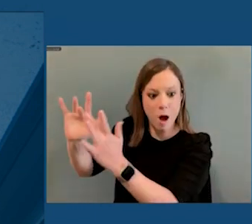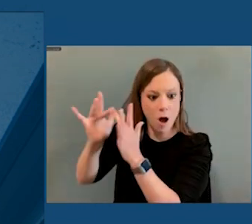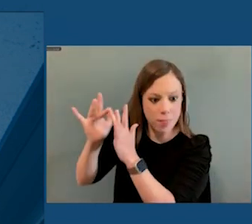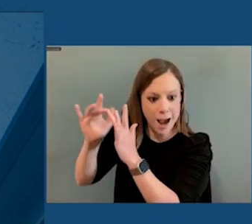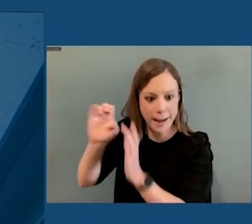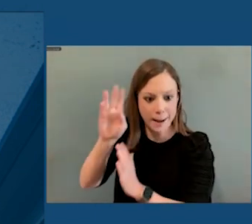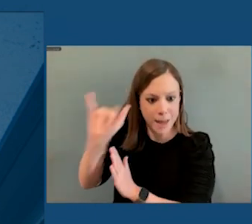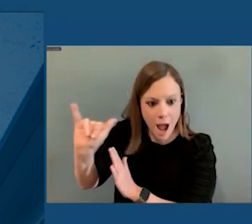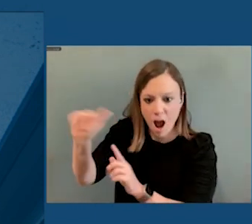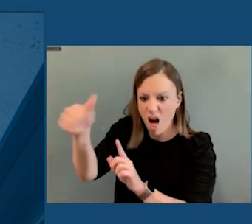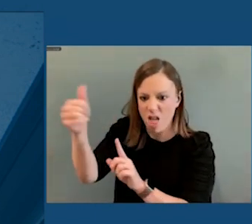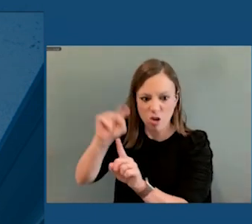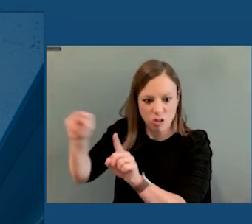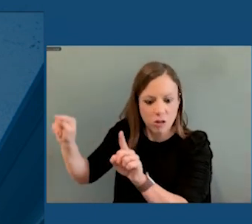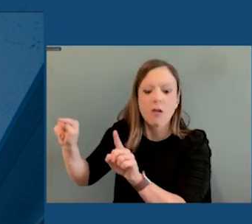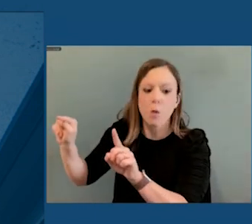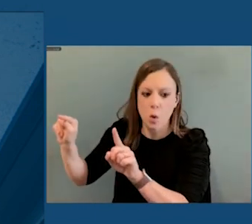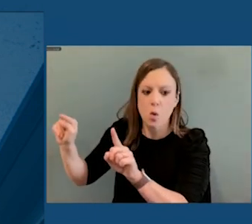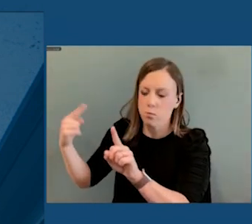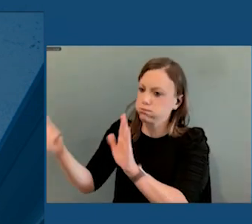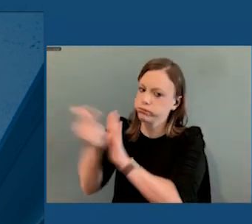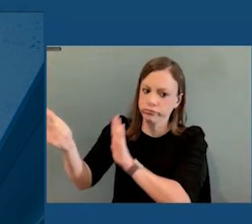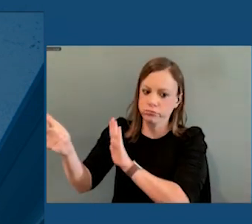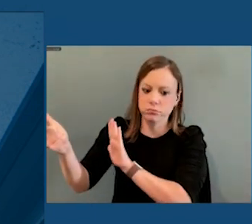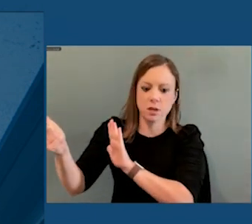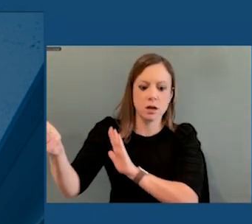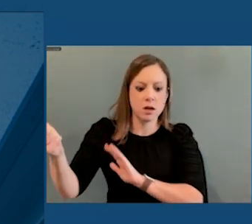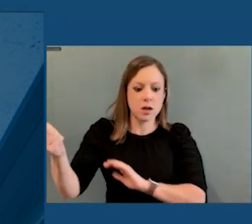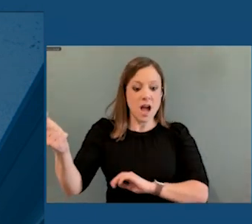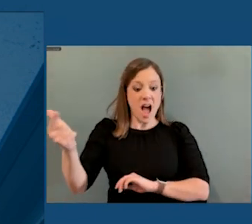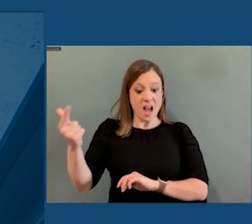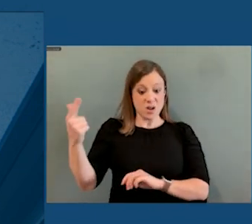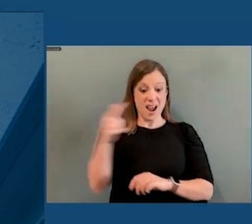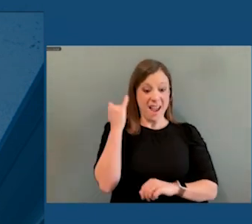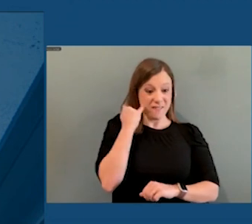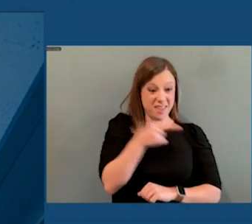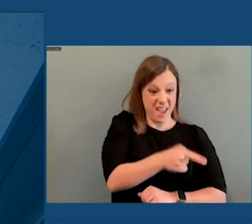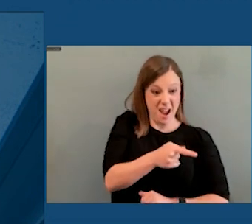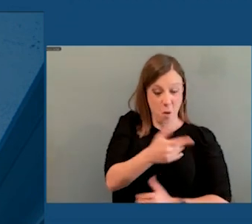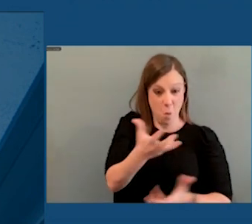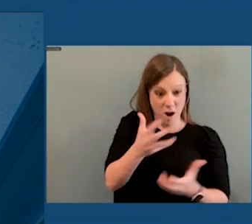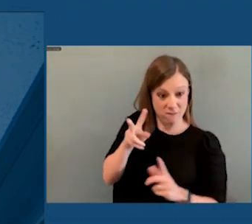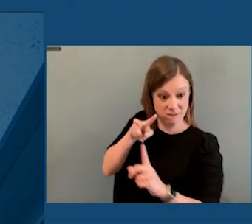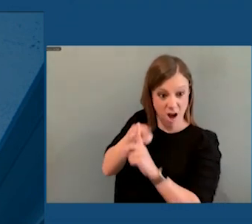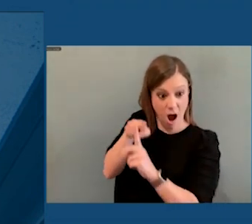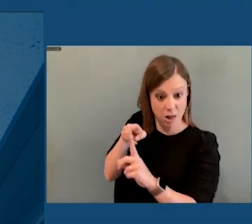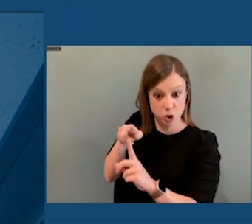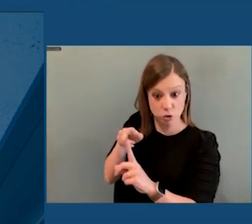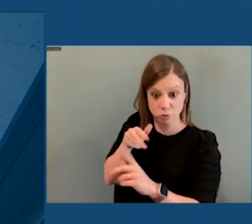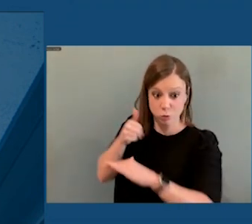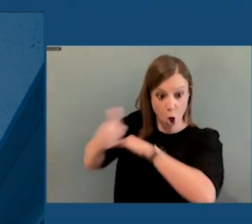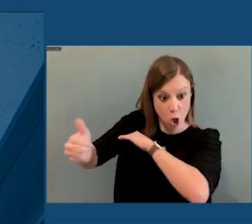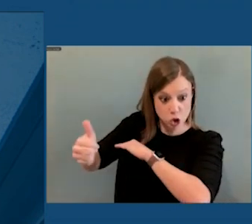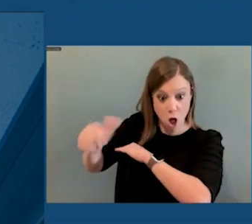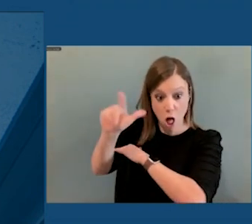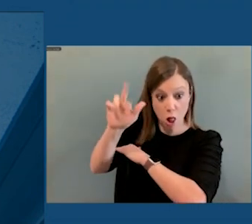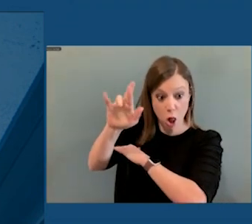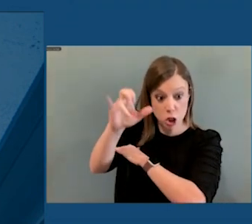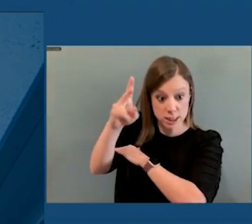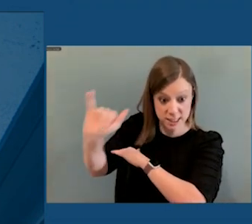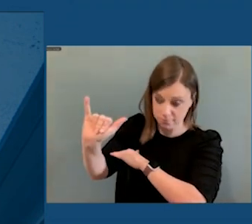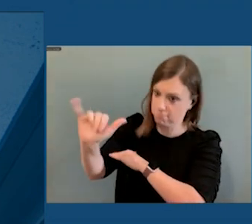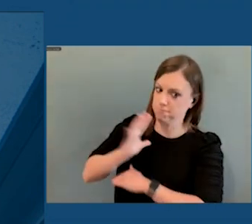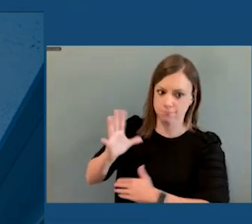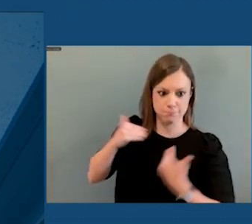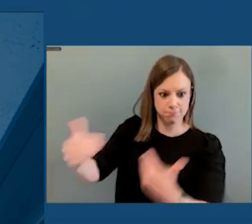across different stores when they file larceny charges. We got it all done while securing $40